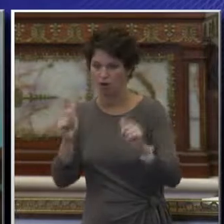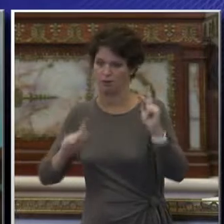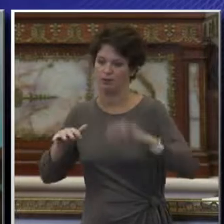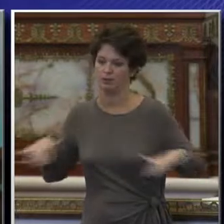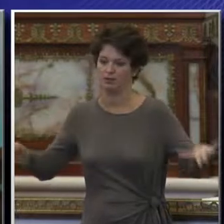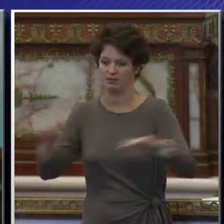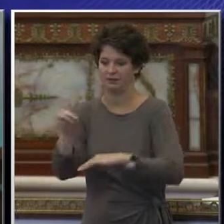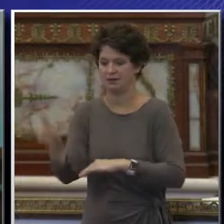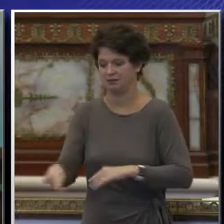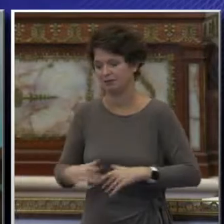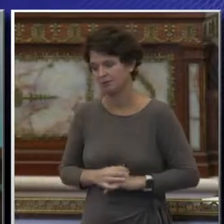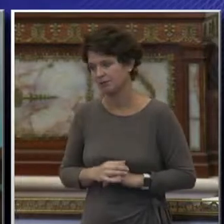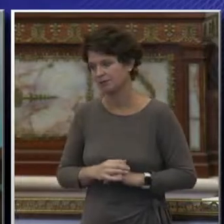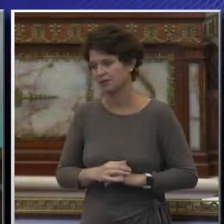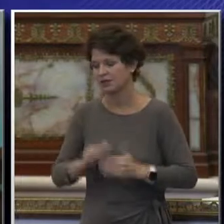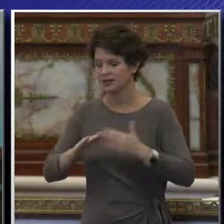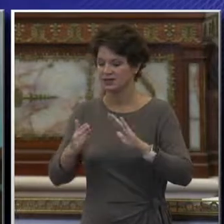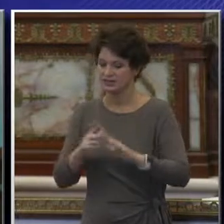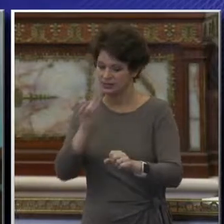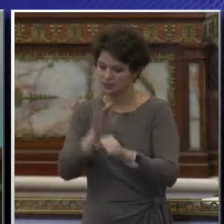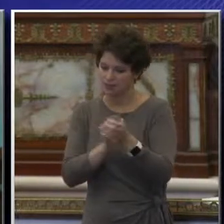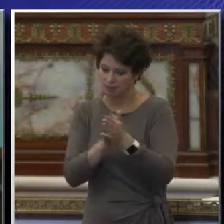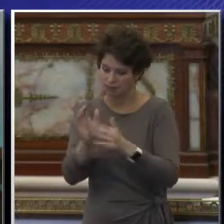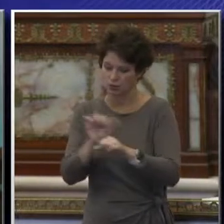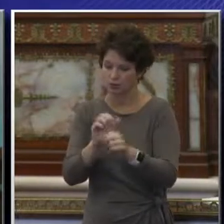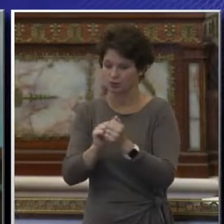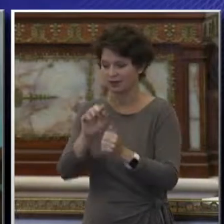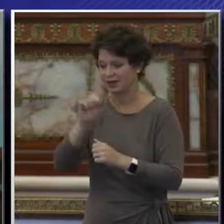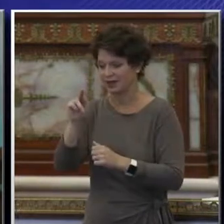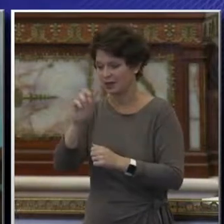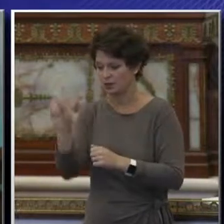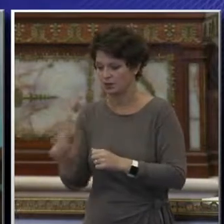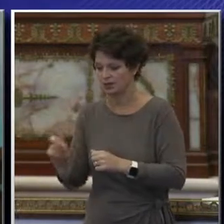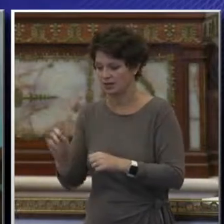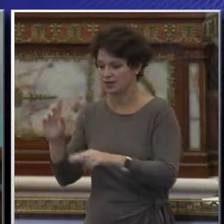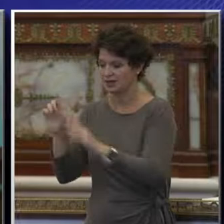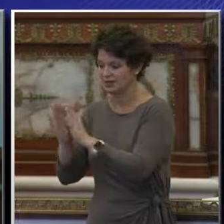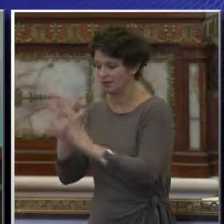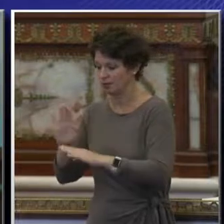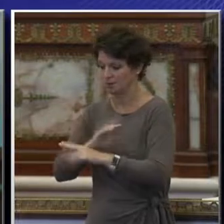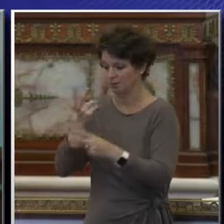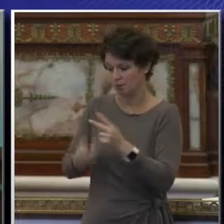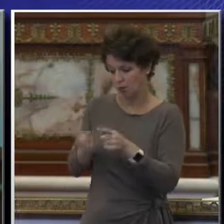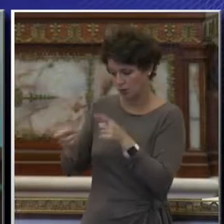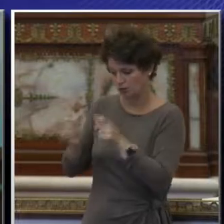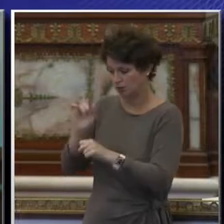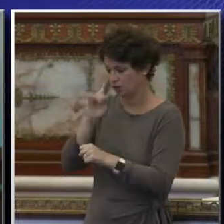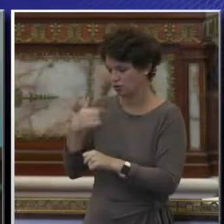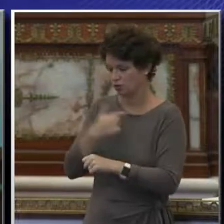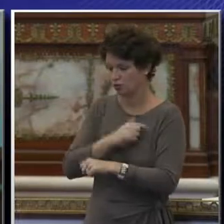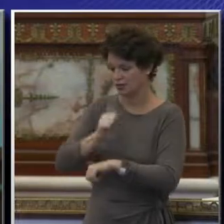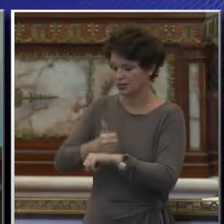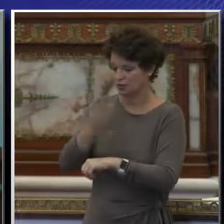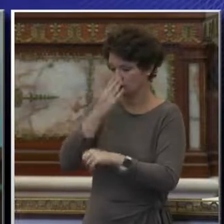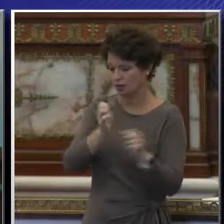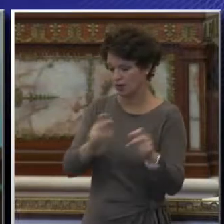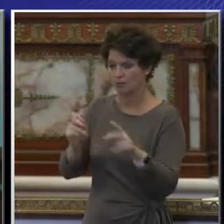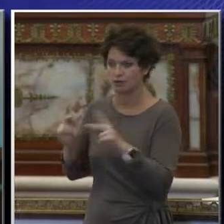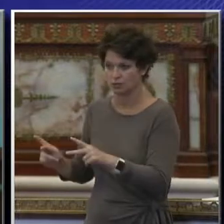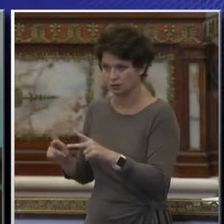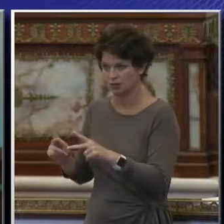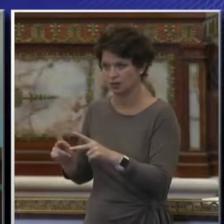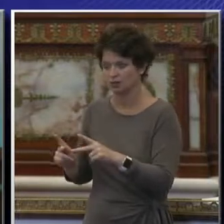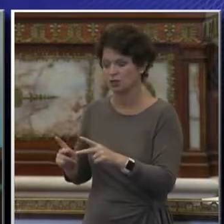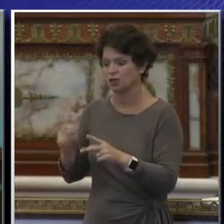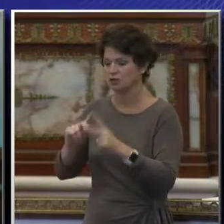Philadelphians. The city remains committed to working with KOZ developers and businesses to ensure that we create meaningful opportunities to